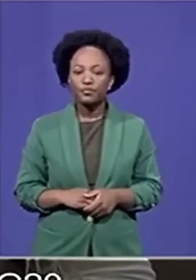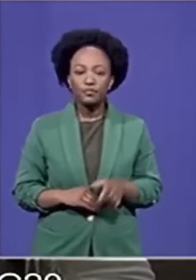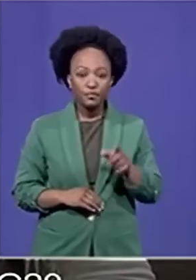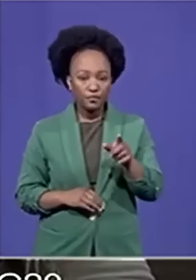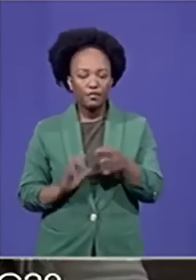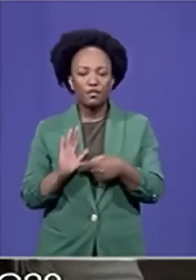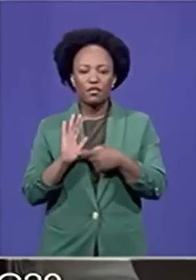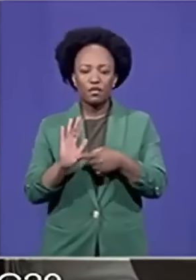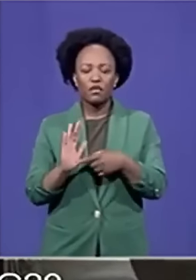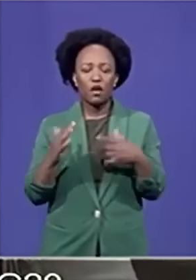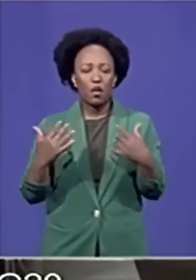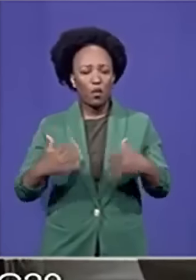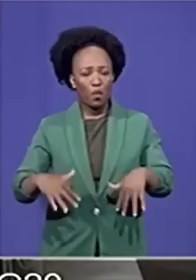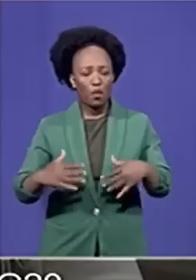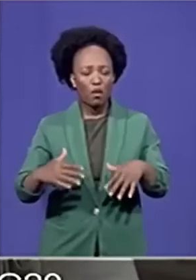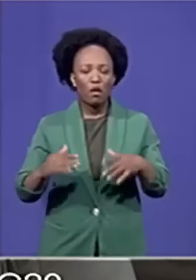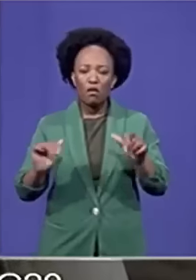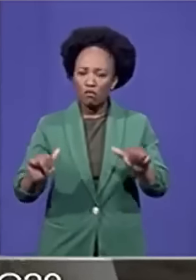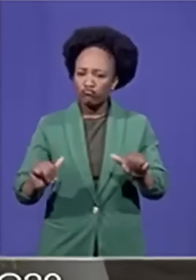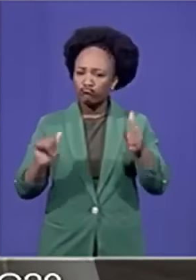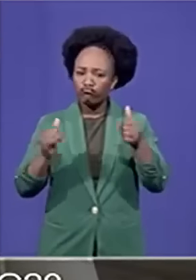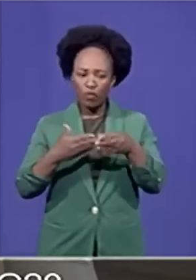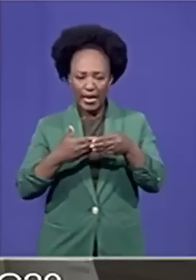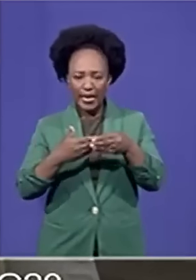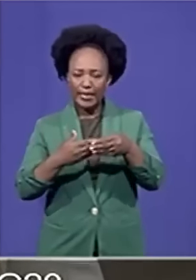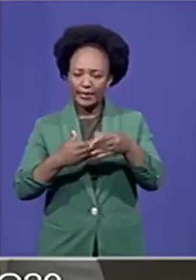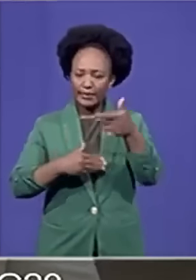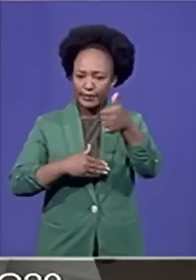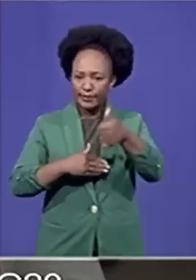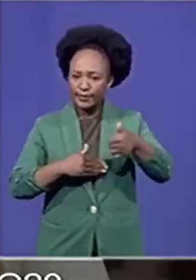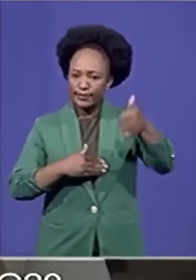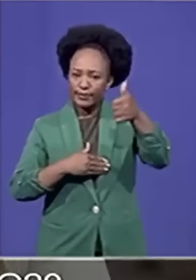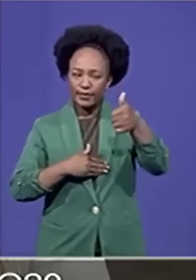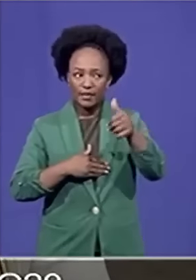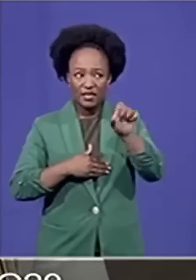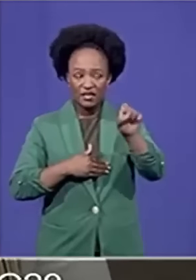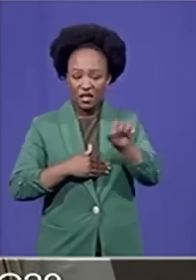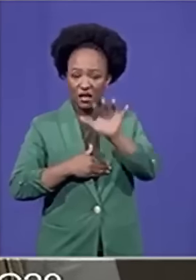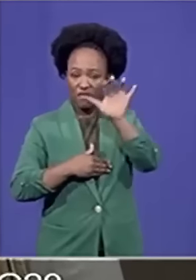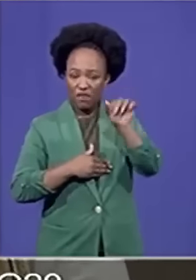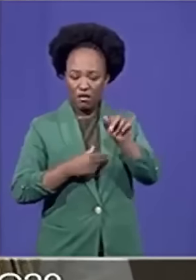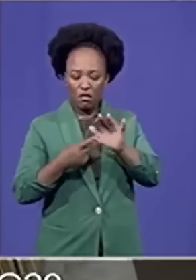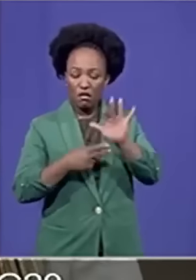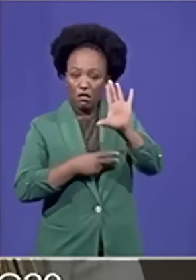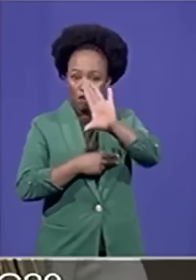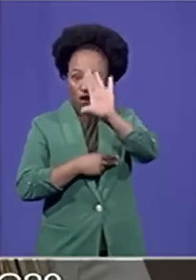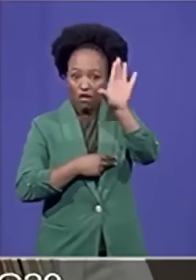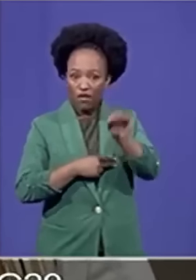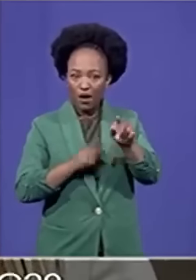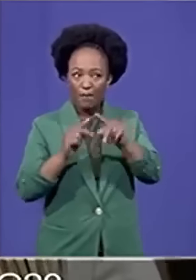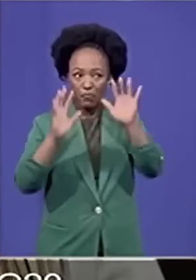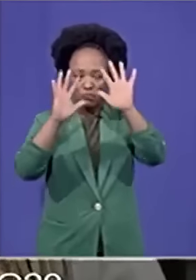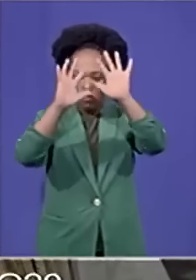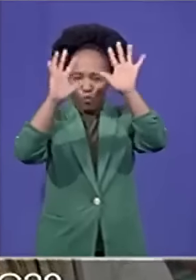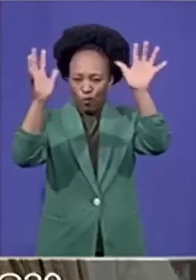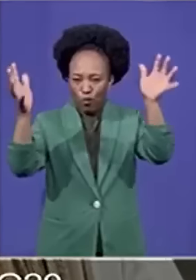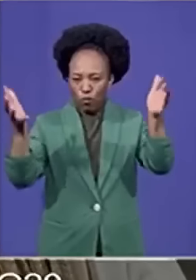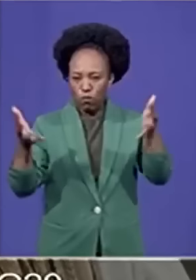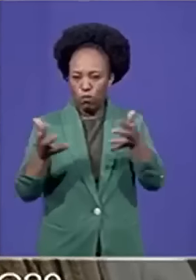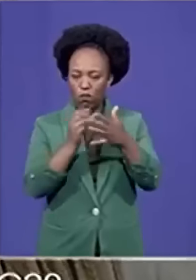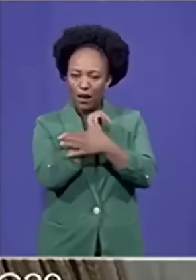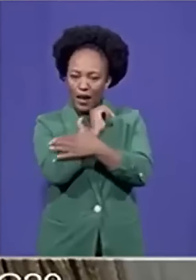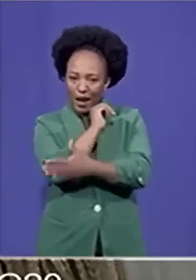hore re etelle ditaba pele ka sebakeng sa eseng fela Afrika Borwa le ma-Afrika empa mafatshe kaofela mona setjhabeng. E tlile